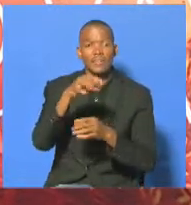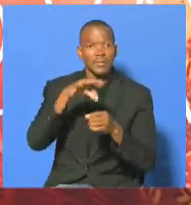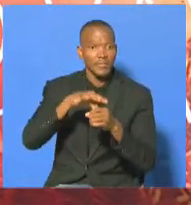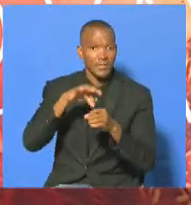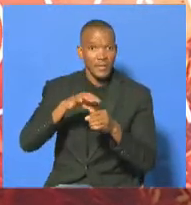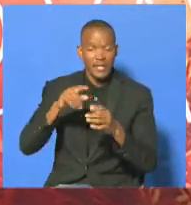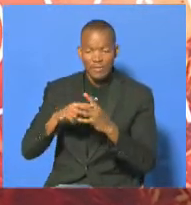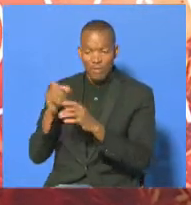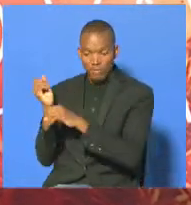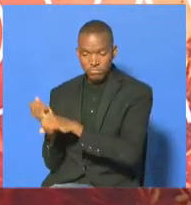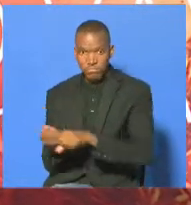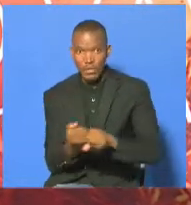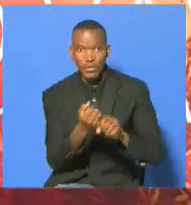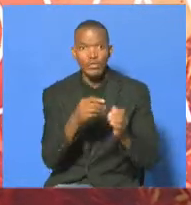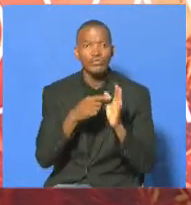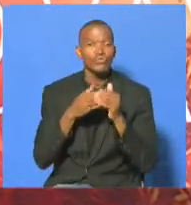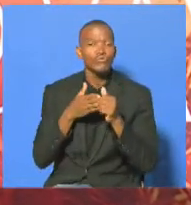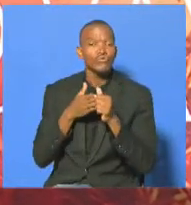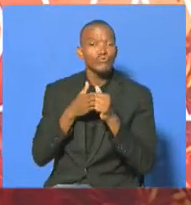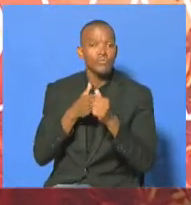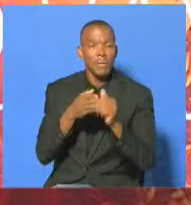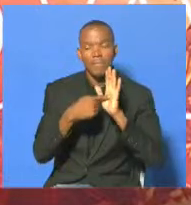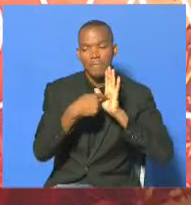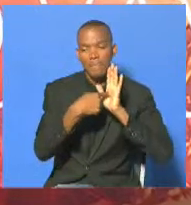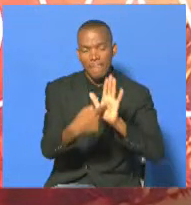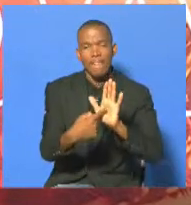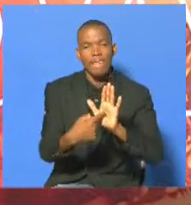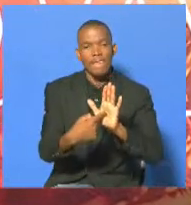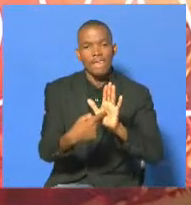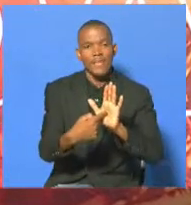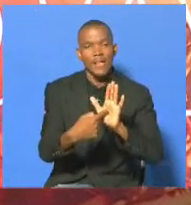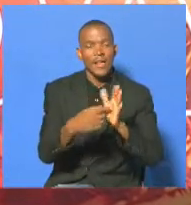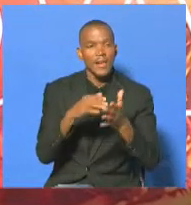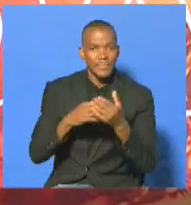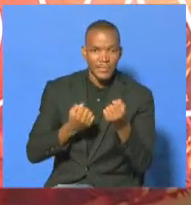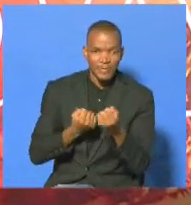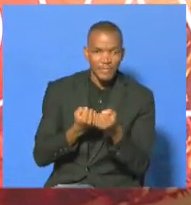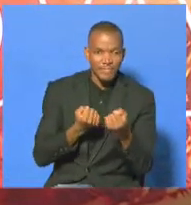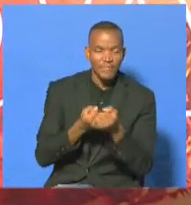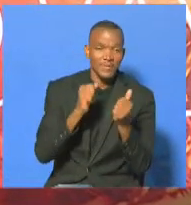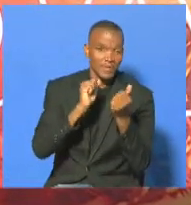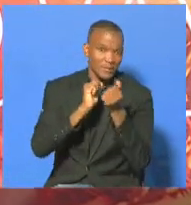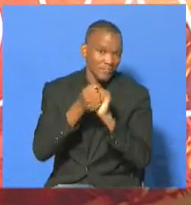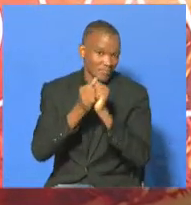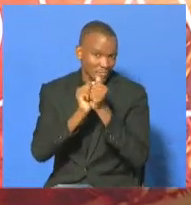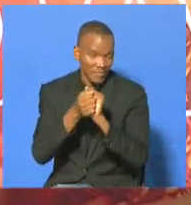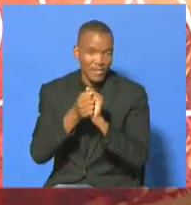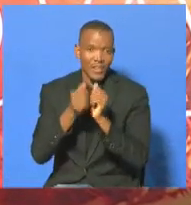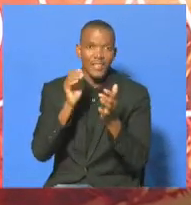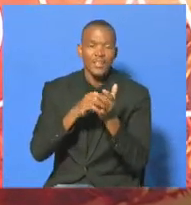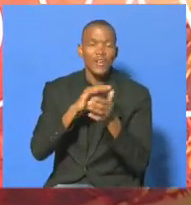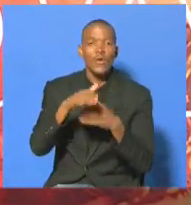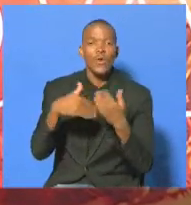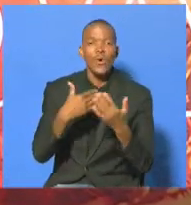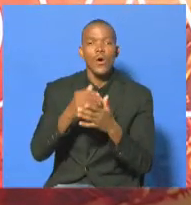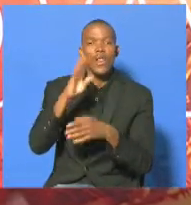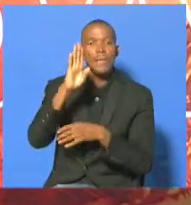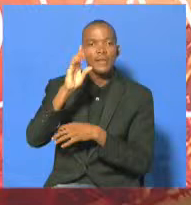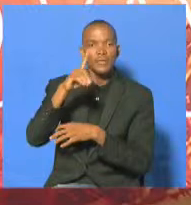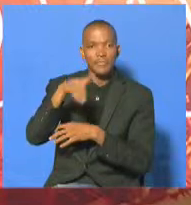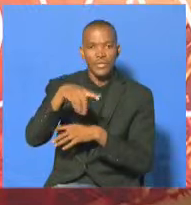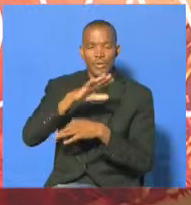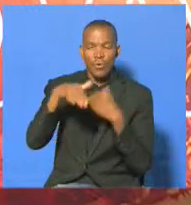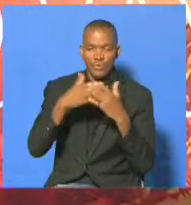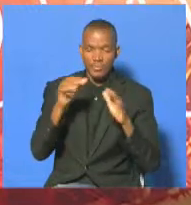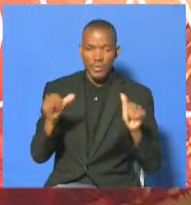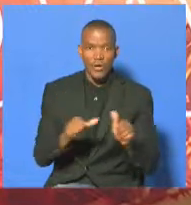again a show of support, supporting sports, supporting activists who have